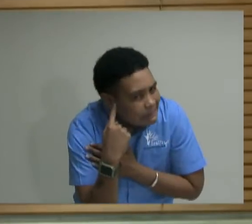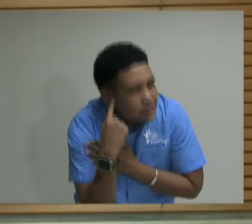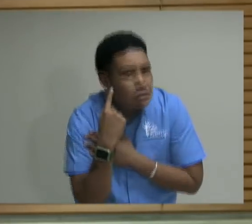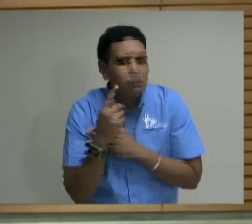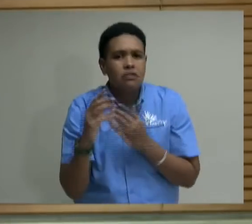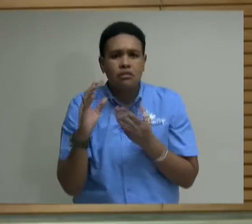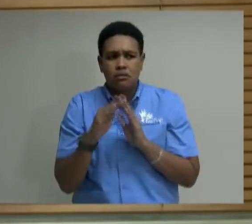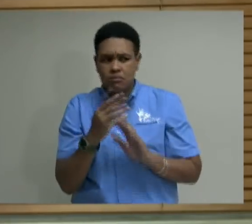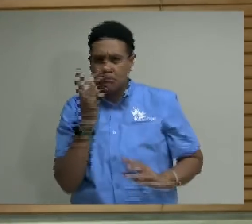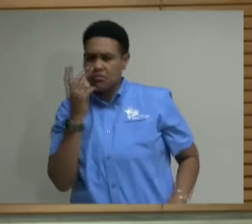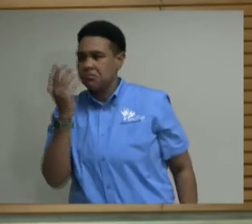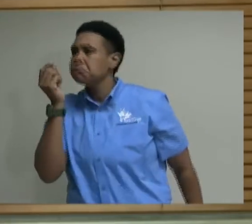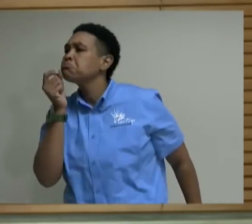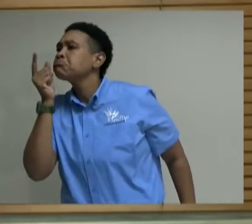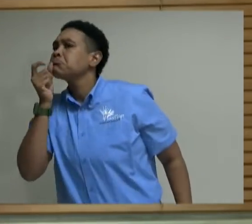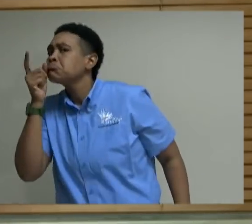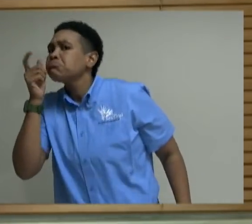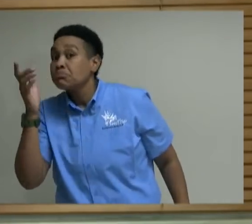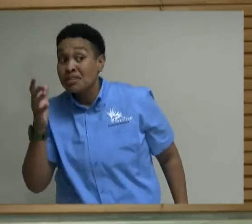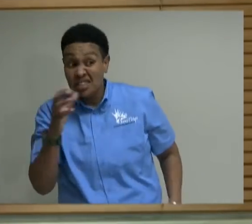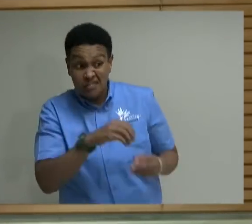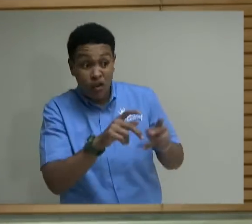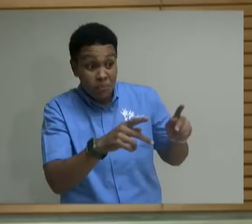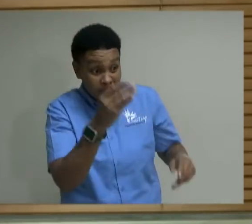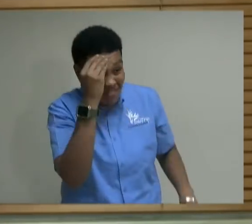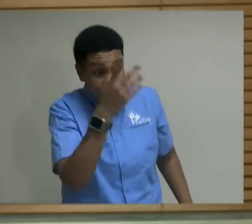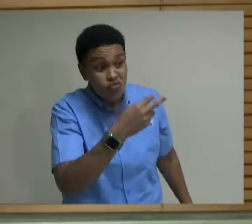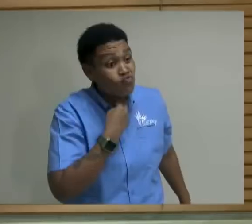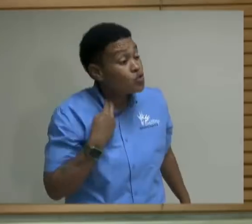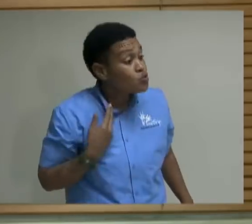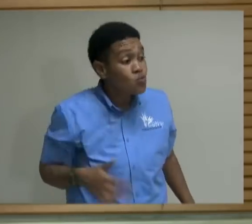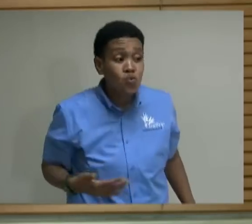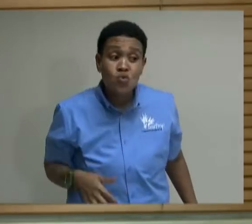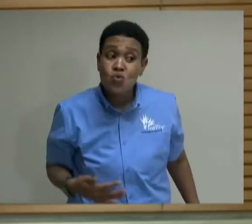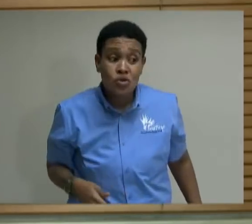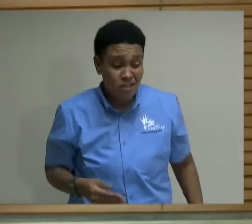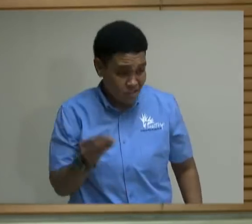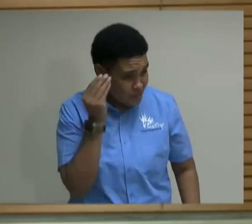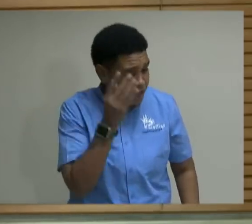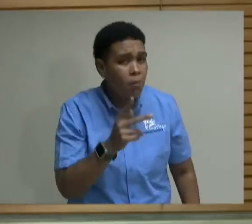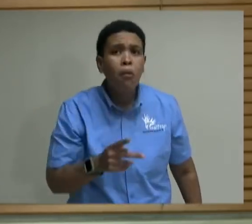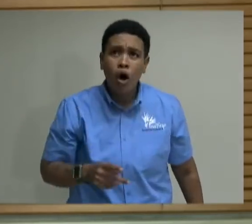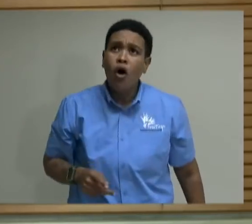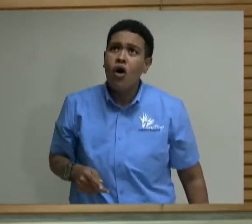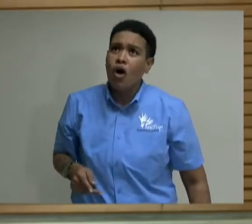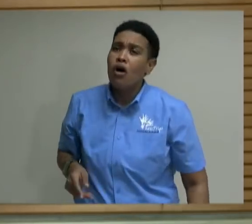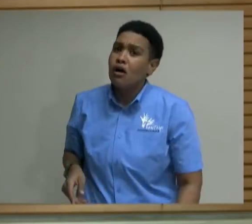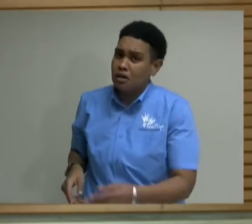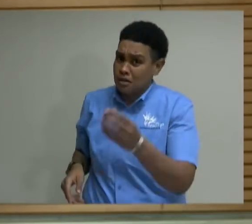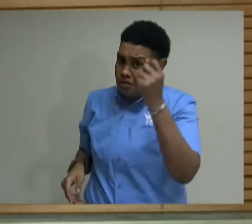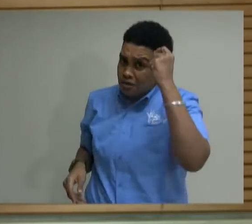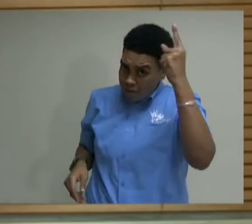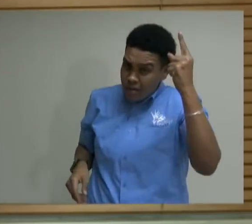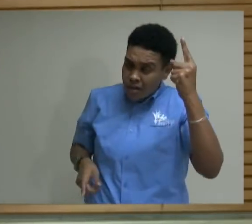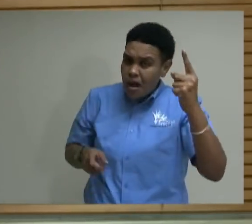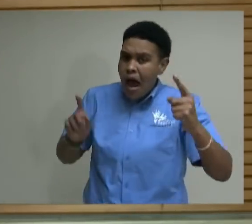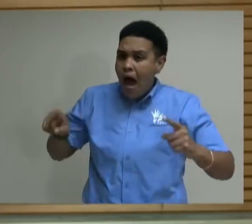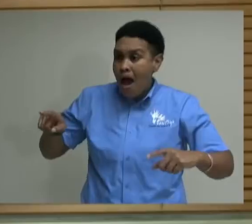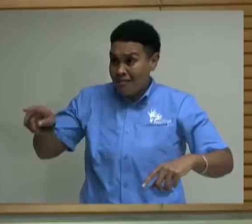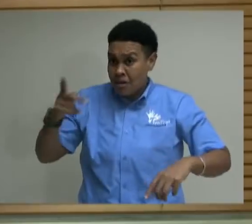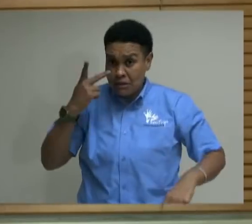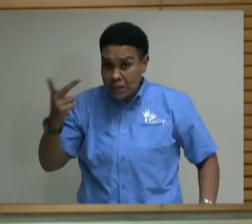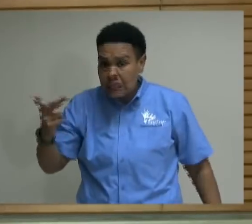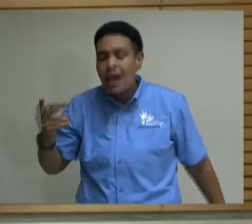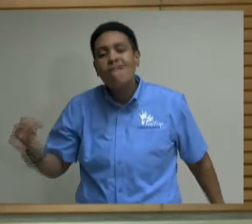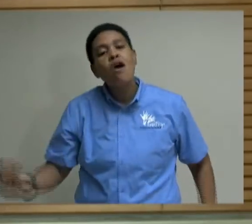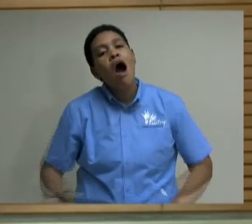those persons on the ground, letting them recognize the risk and to understand that we have to have them isolated,